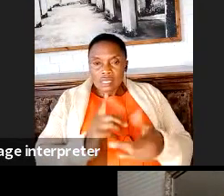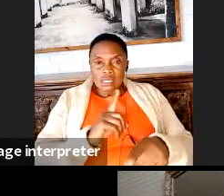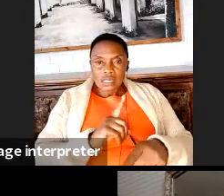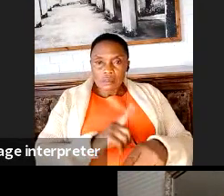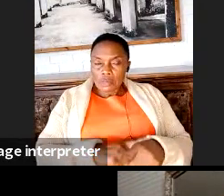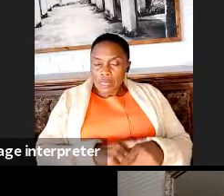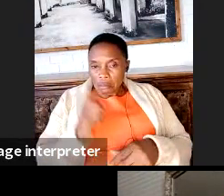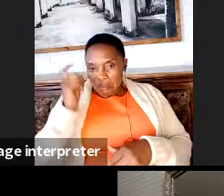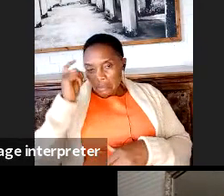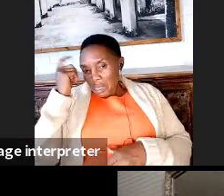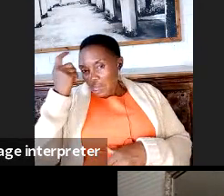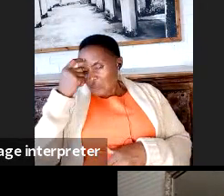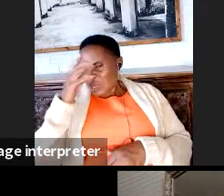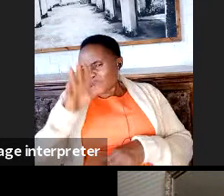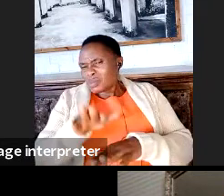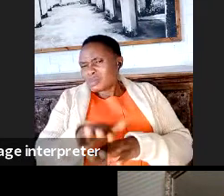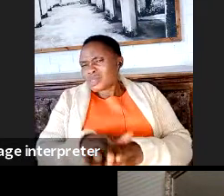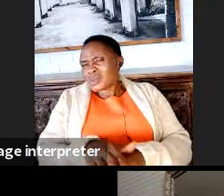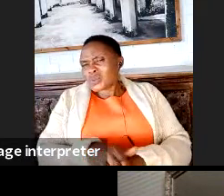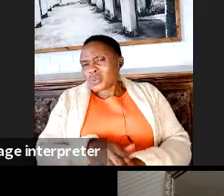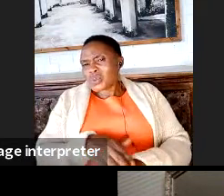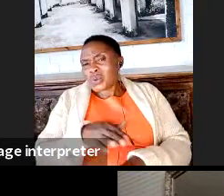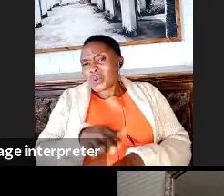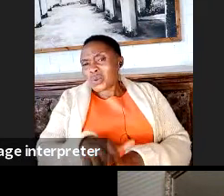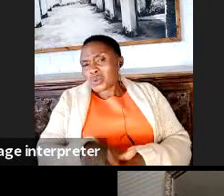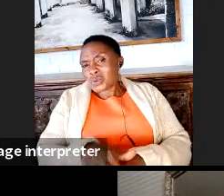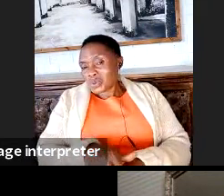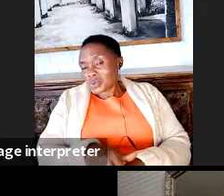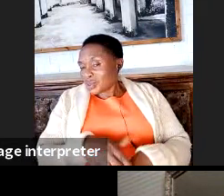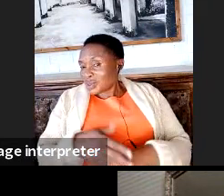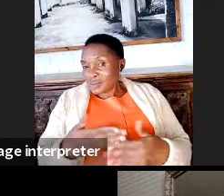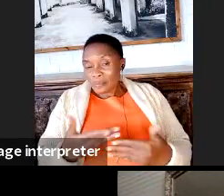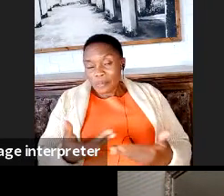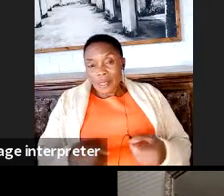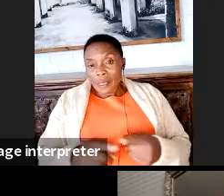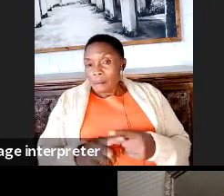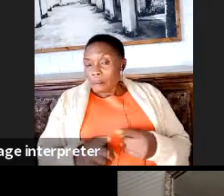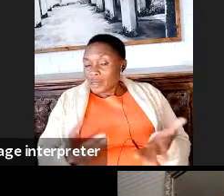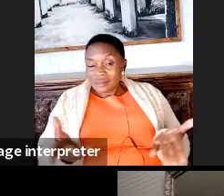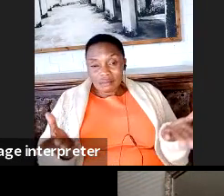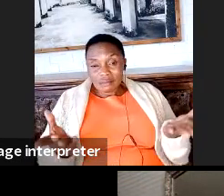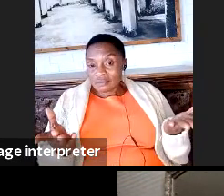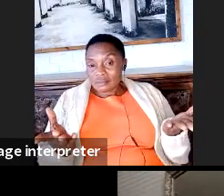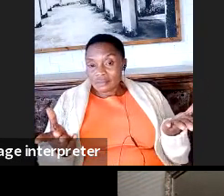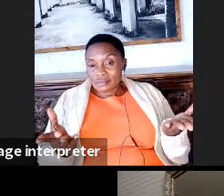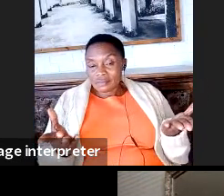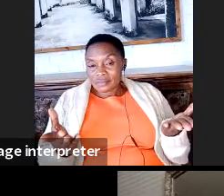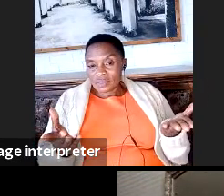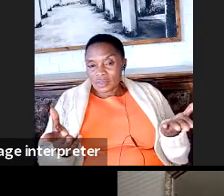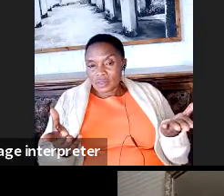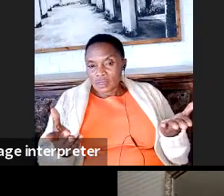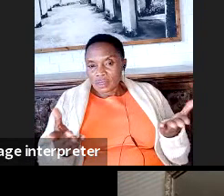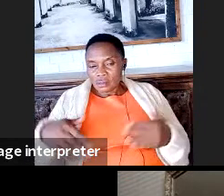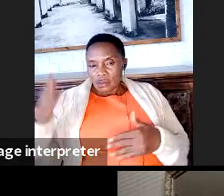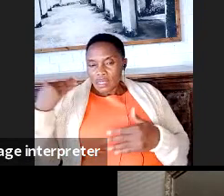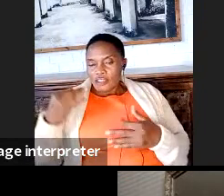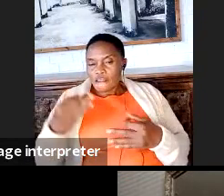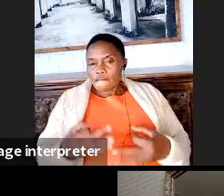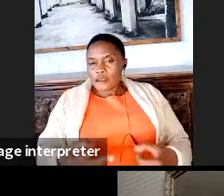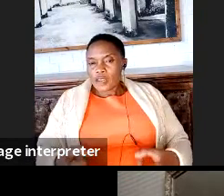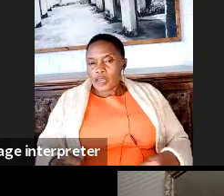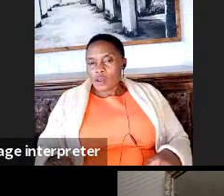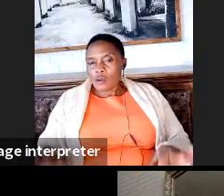government will be very slow in trying to send these reports back, even though when, for instance, the recent Freedom Report on